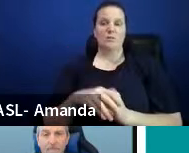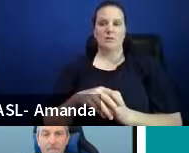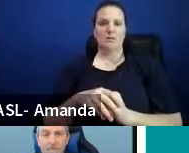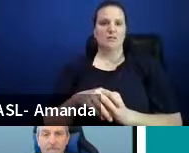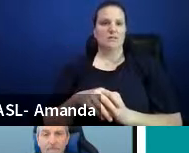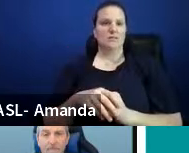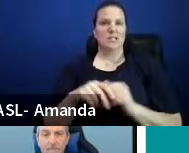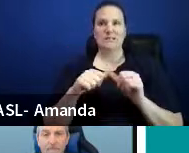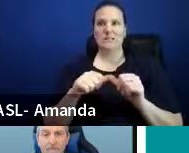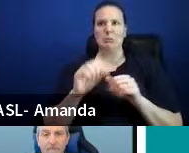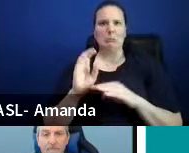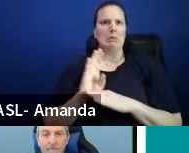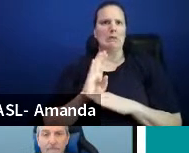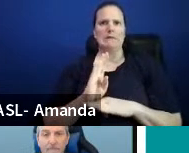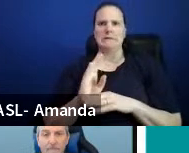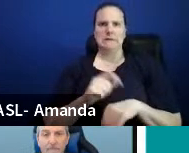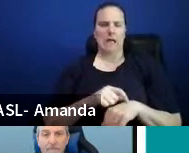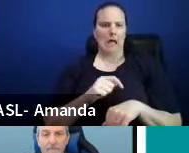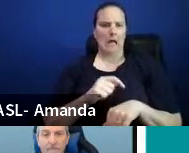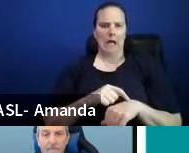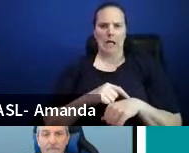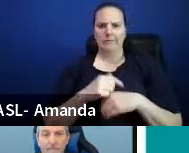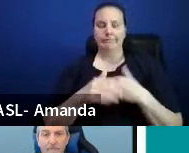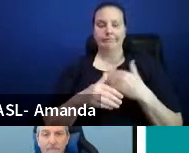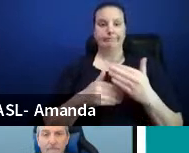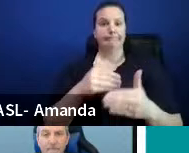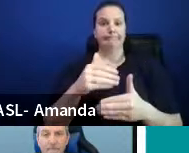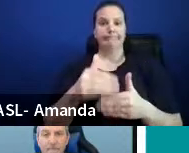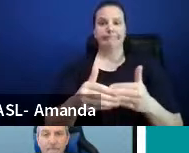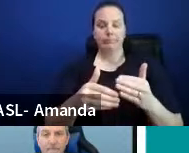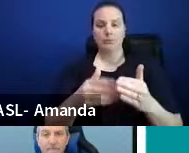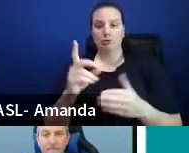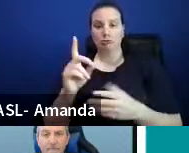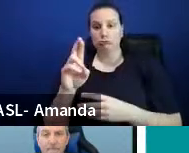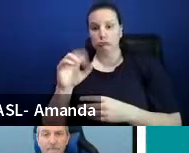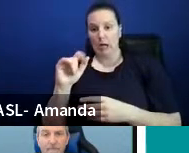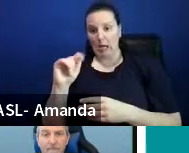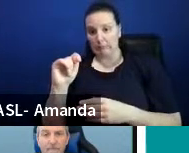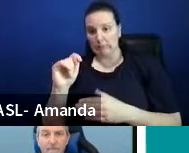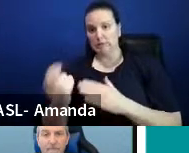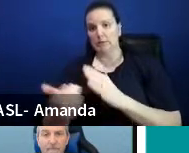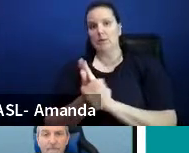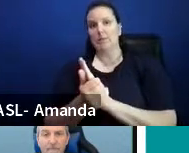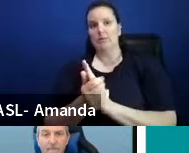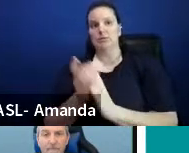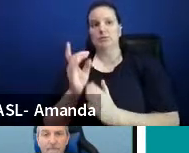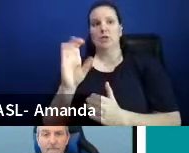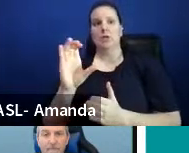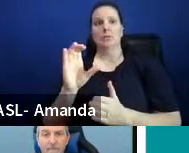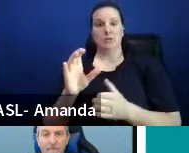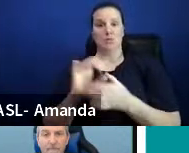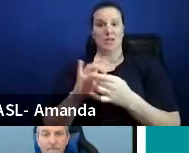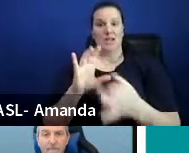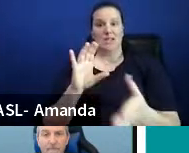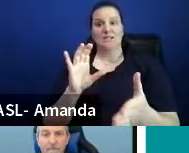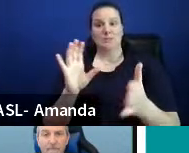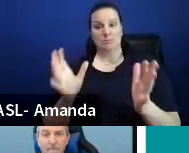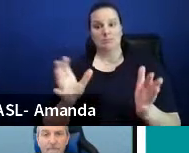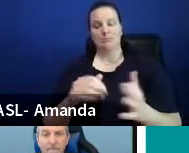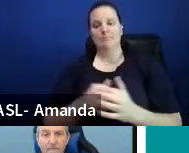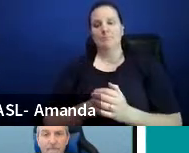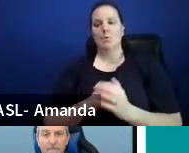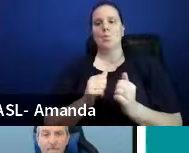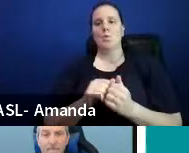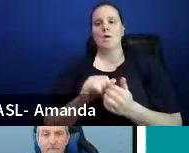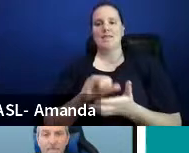continue to be a busy time as we're steaming towards getting that draft supplemental document released. So with that,